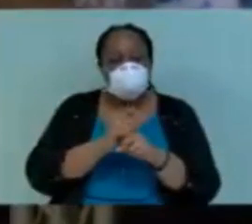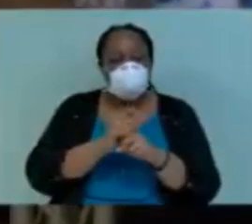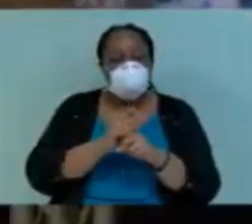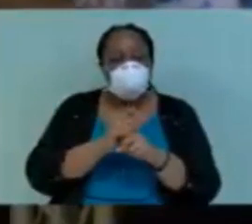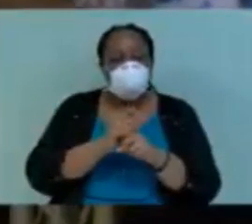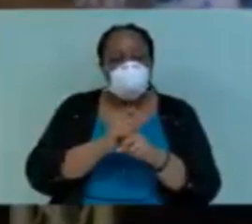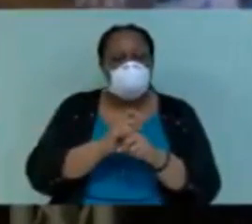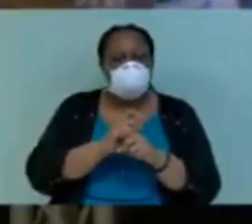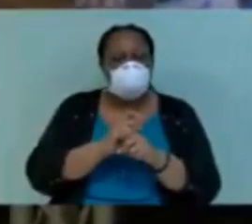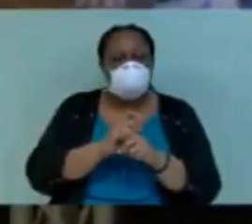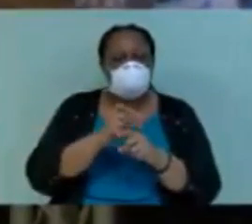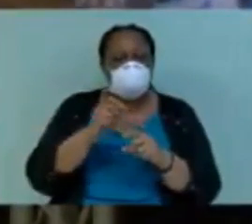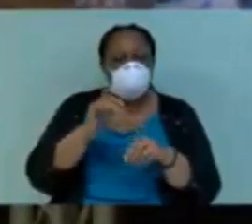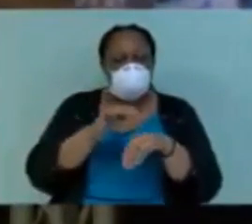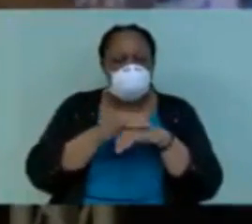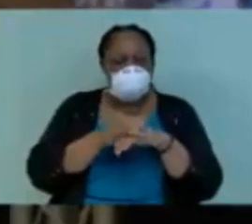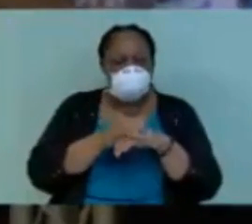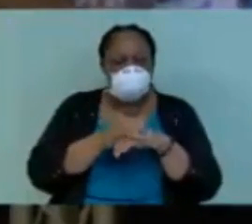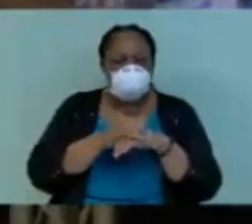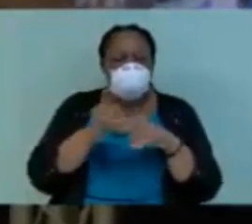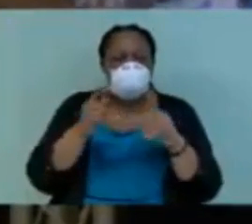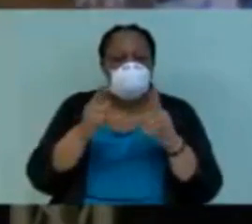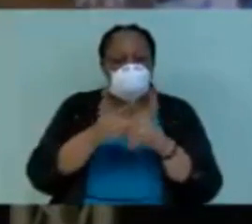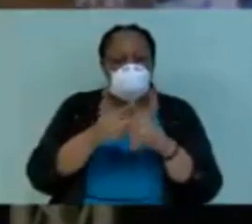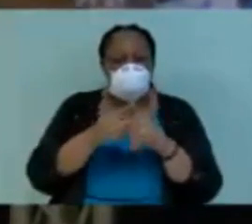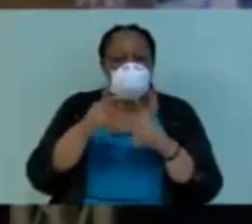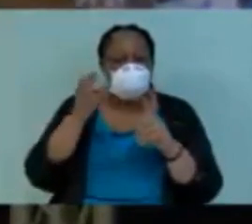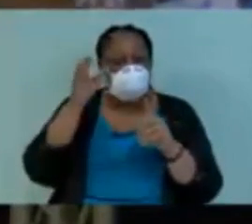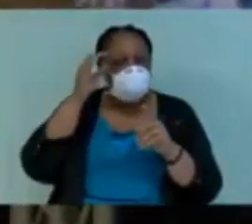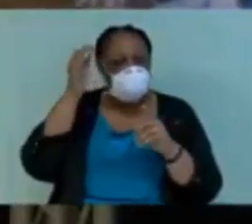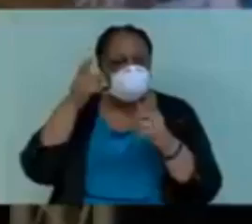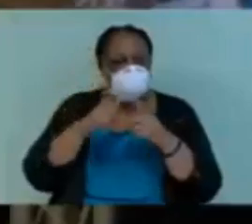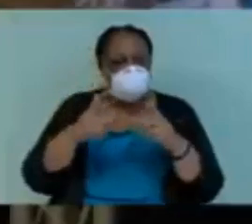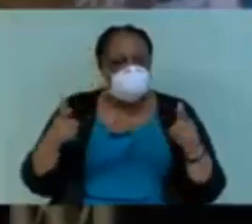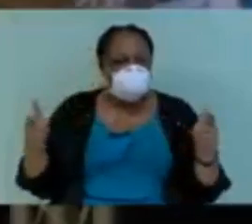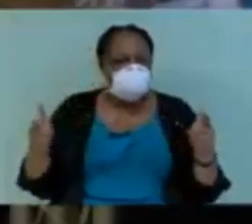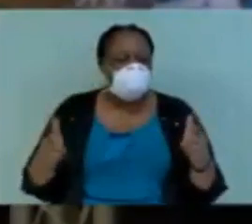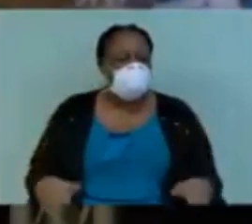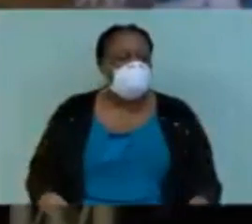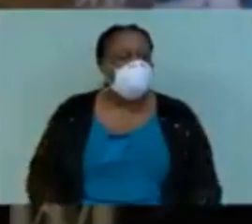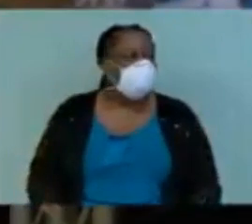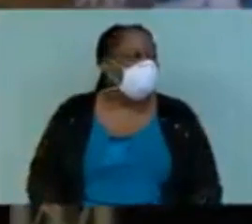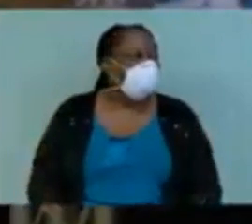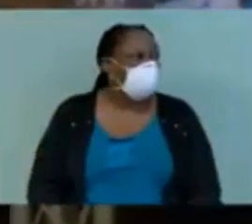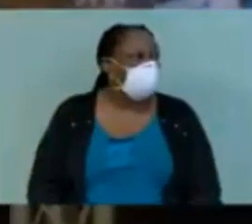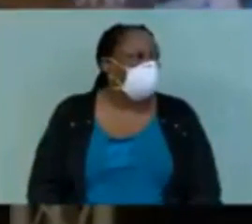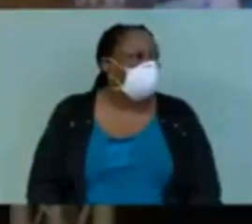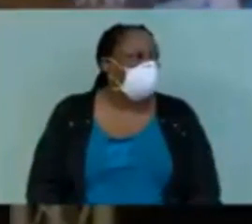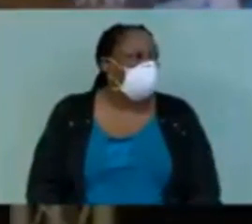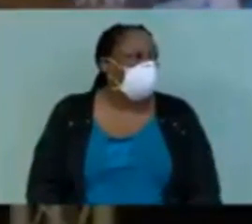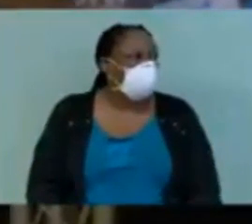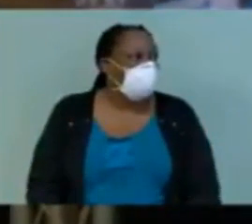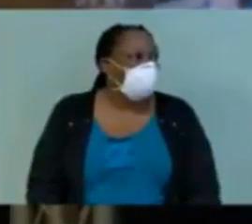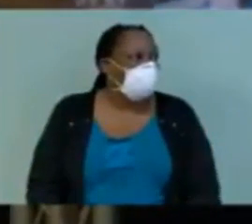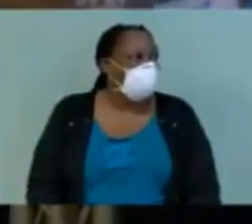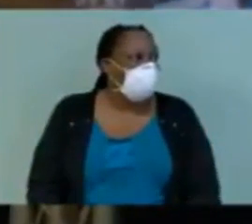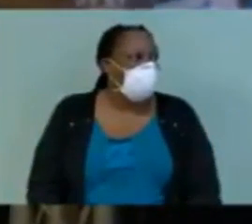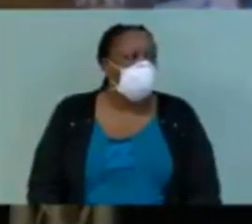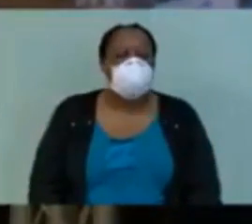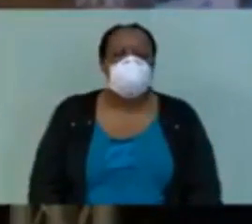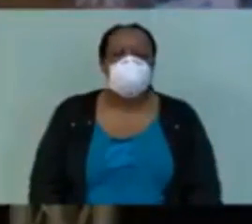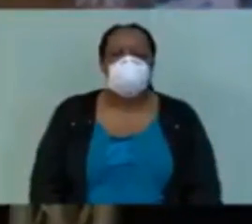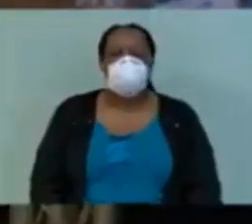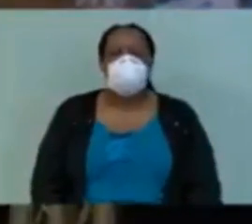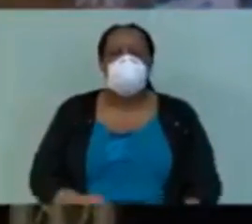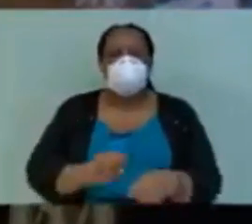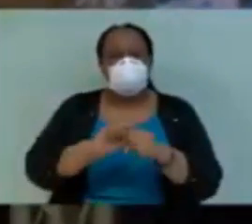Excellency Tom Lee, and the Taiwanese Embassy and staff who readily assisted us in translating